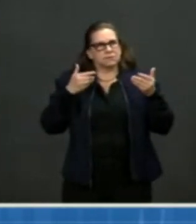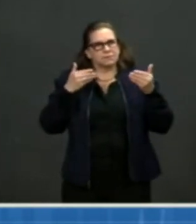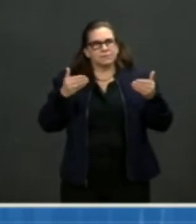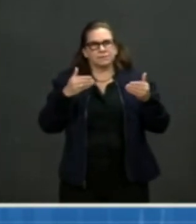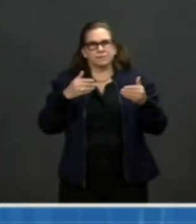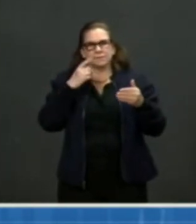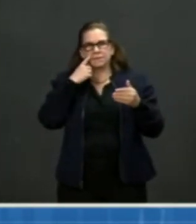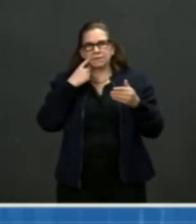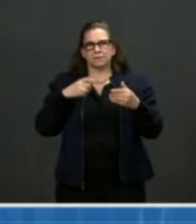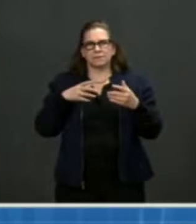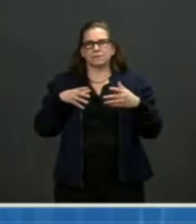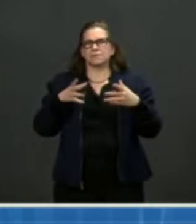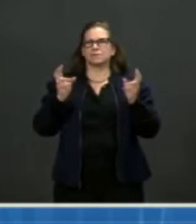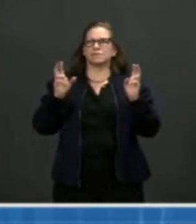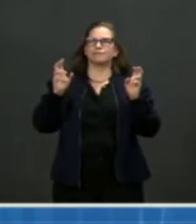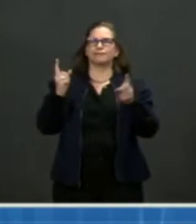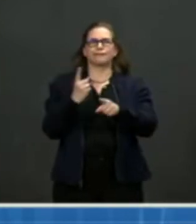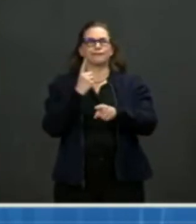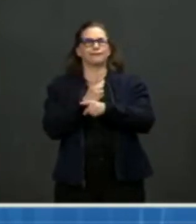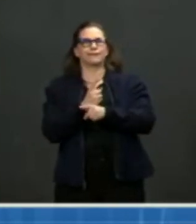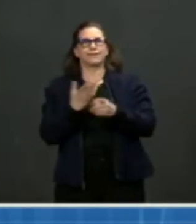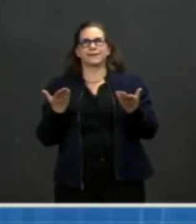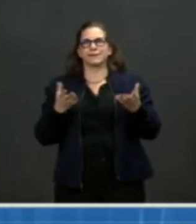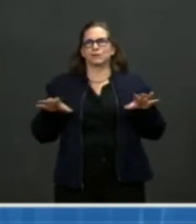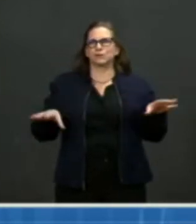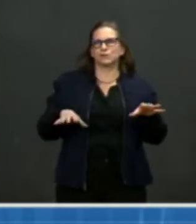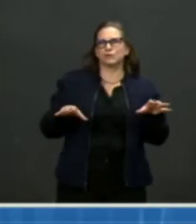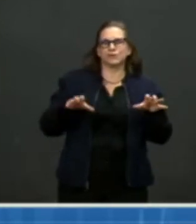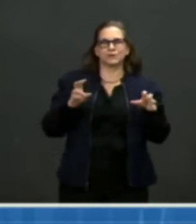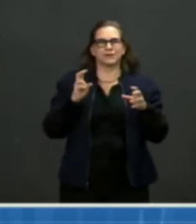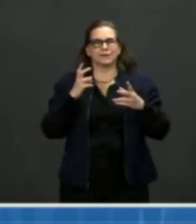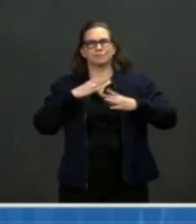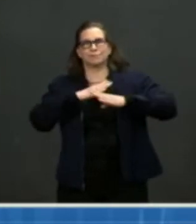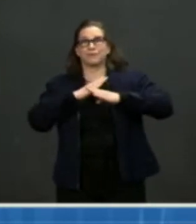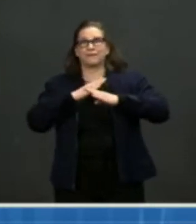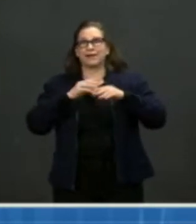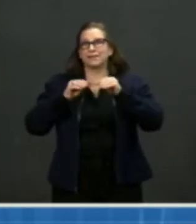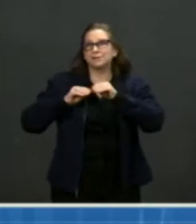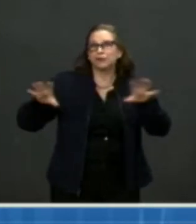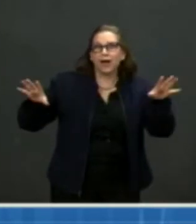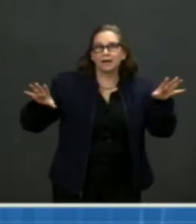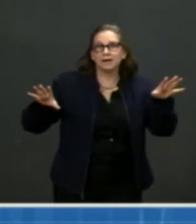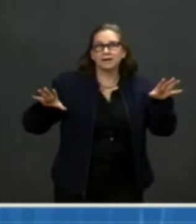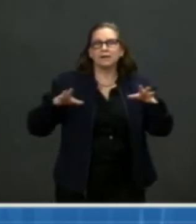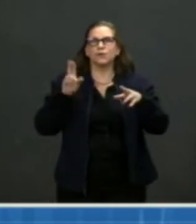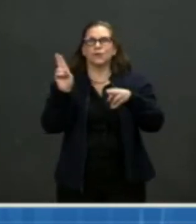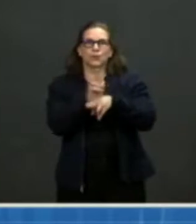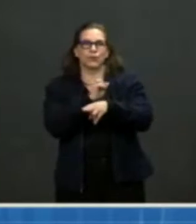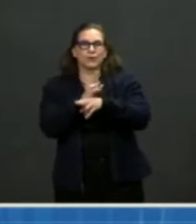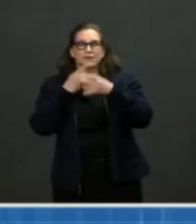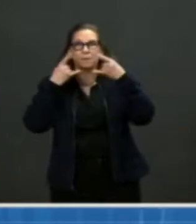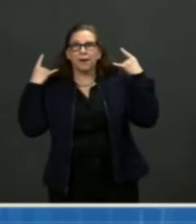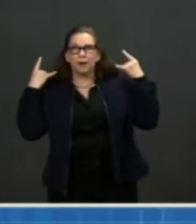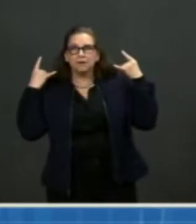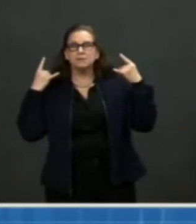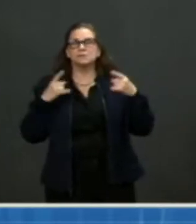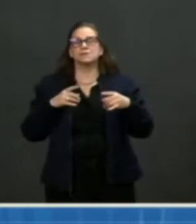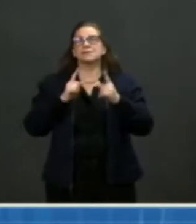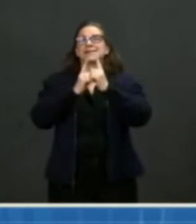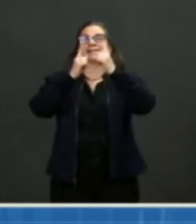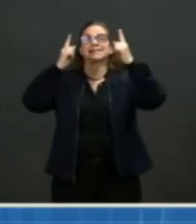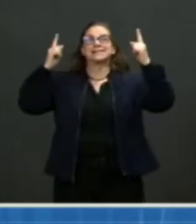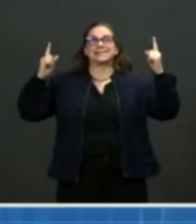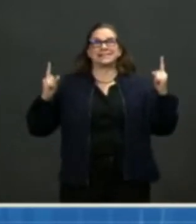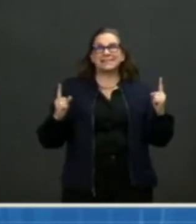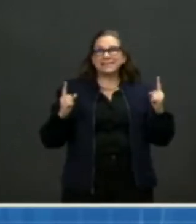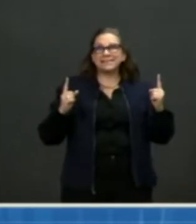to stop COVID-19, wear a well-fitting mask, socially distant, avoid crowds and travel, and be ready to